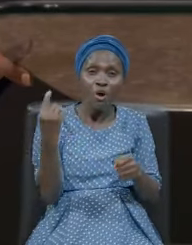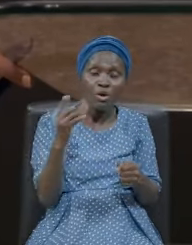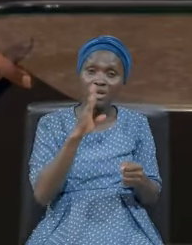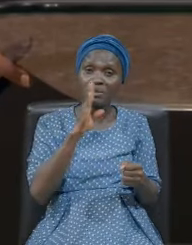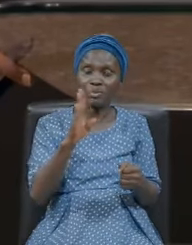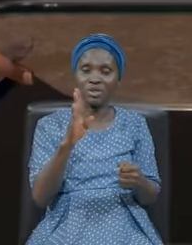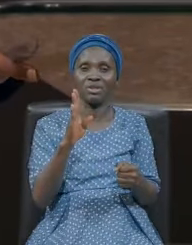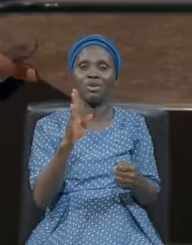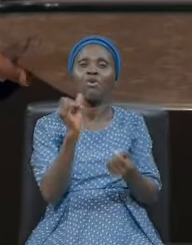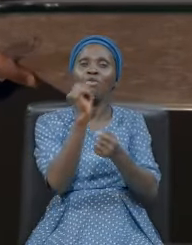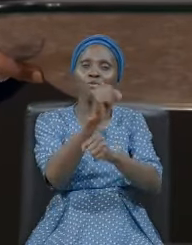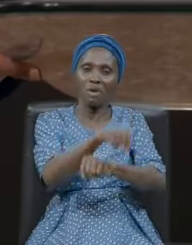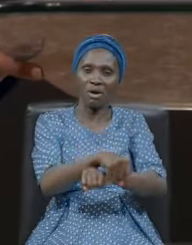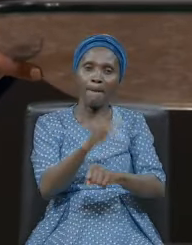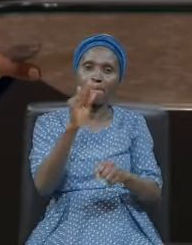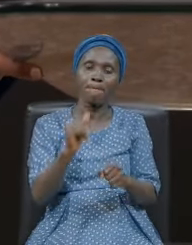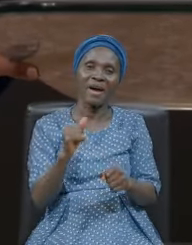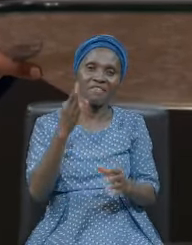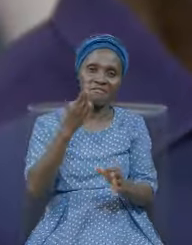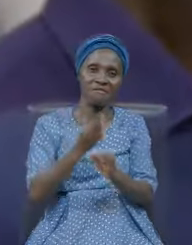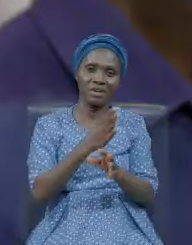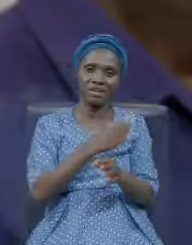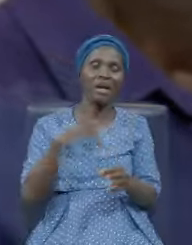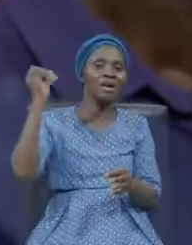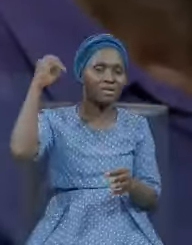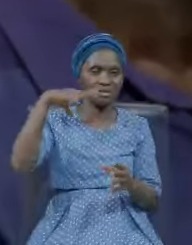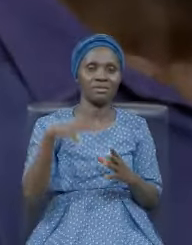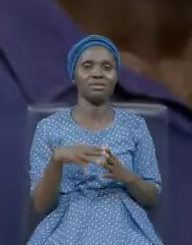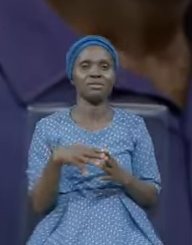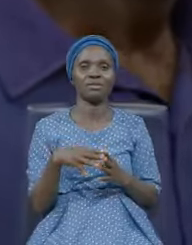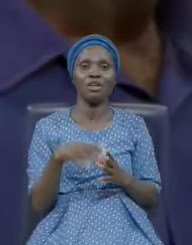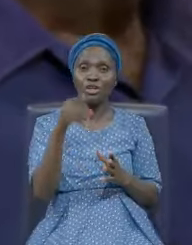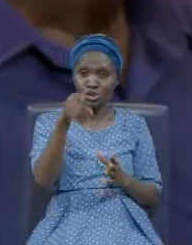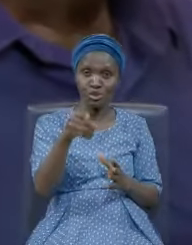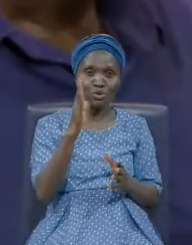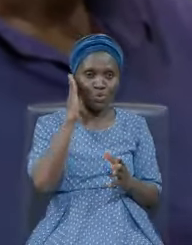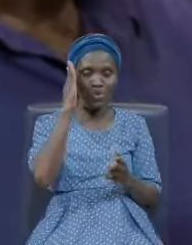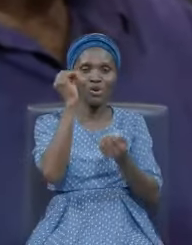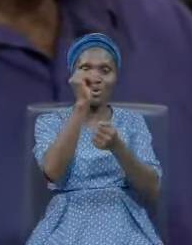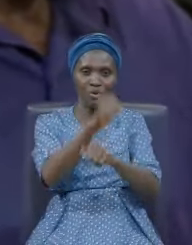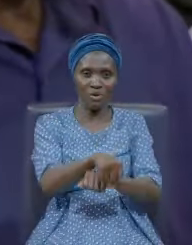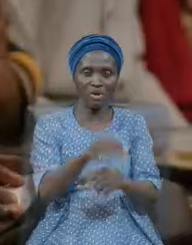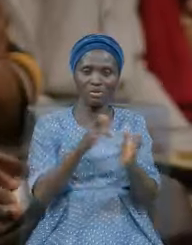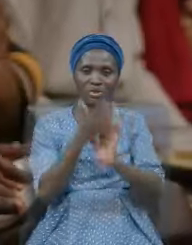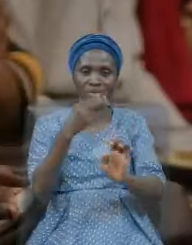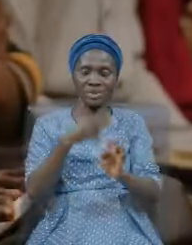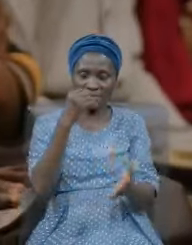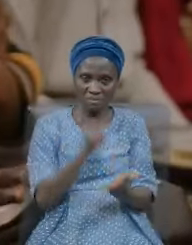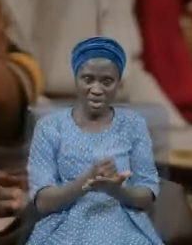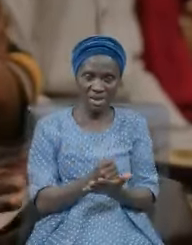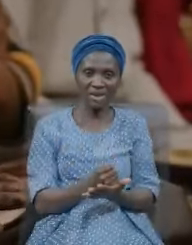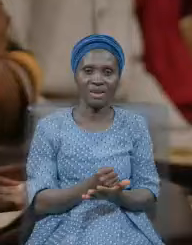faith. You will overcome. I will overcome.